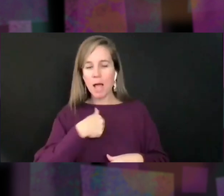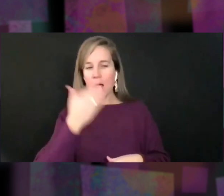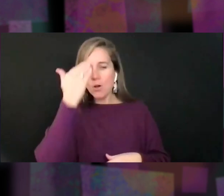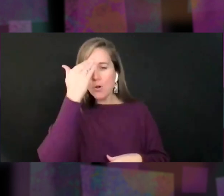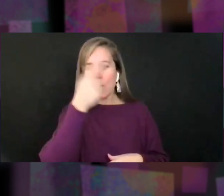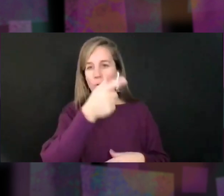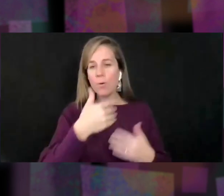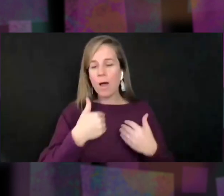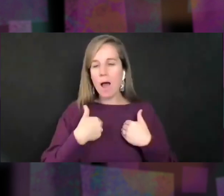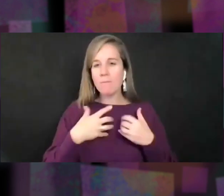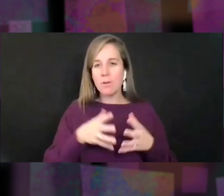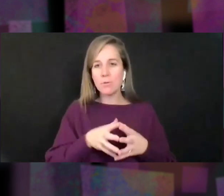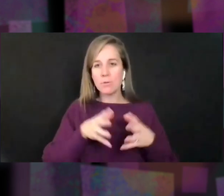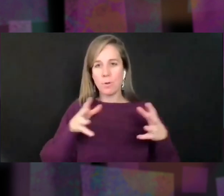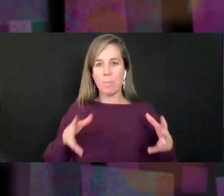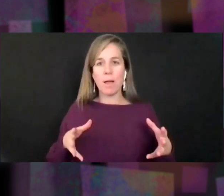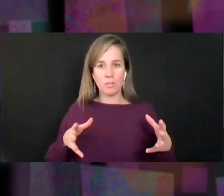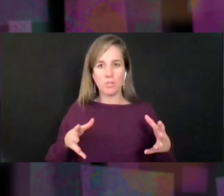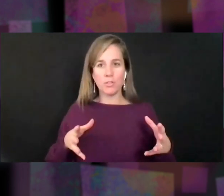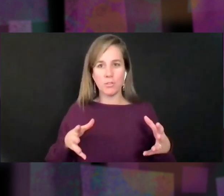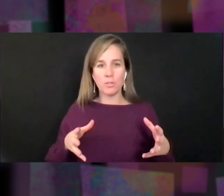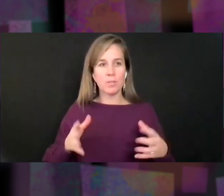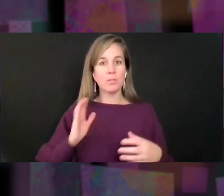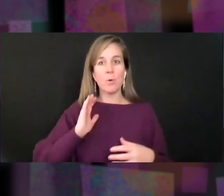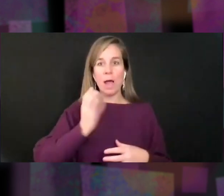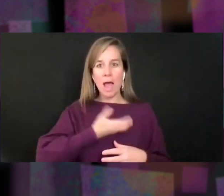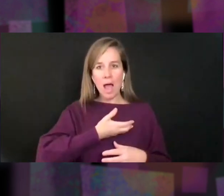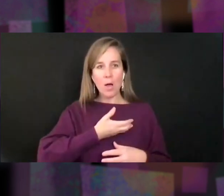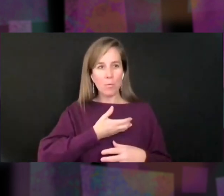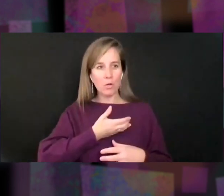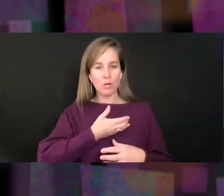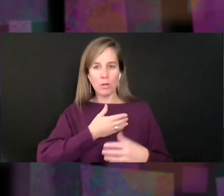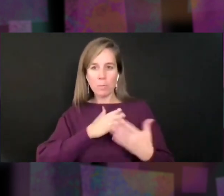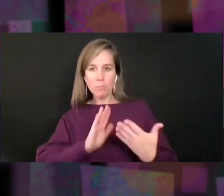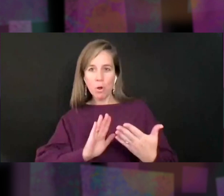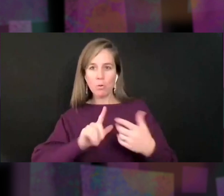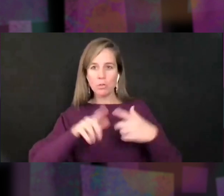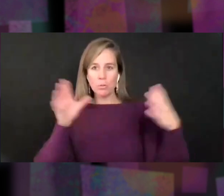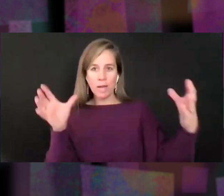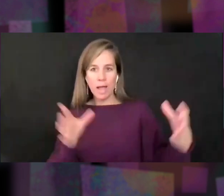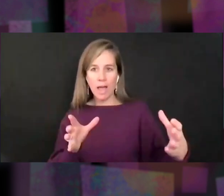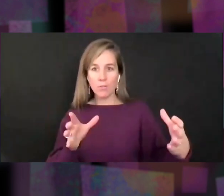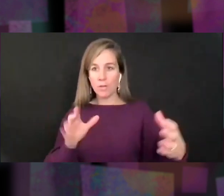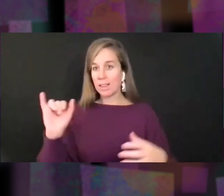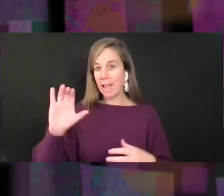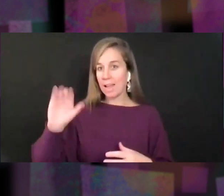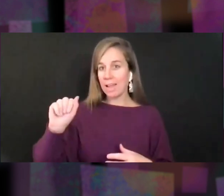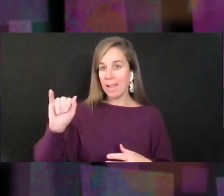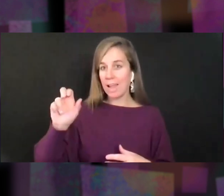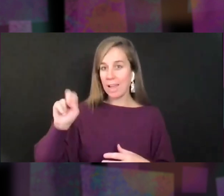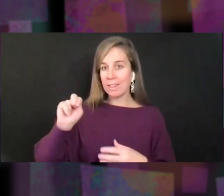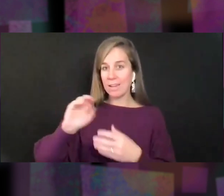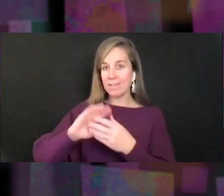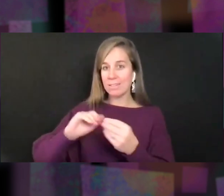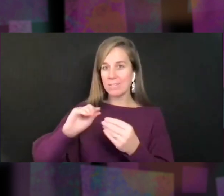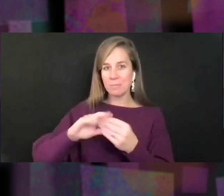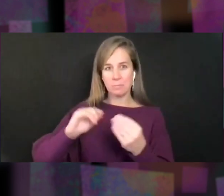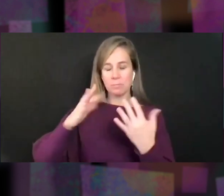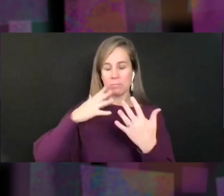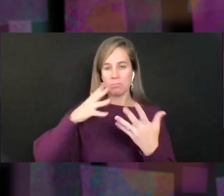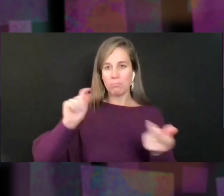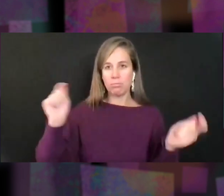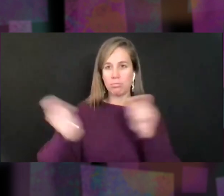much. Our ways of gathering, as Caitlin said, have been drastically altered. You have